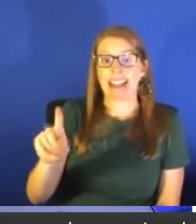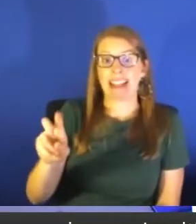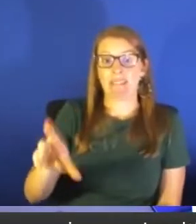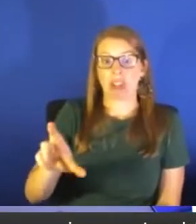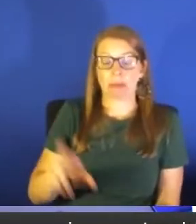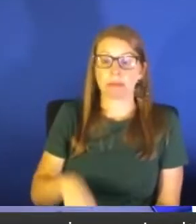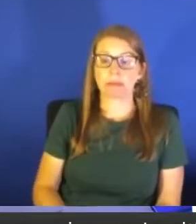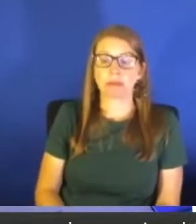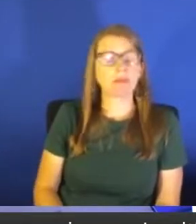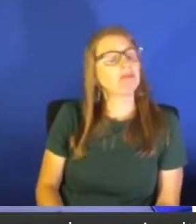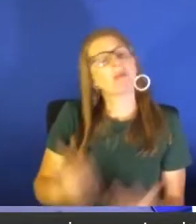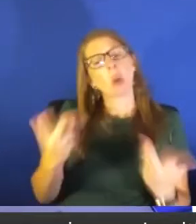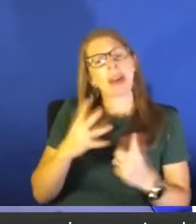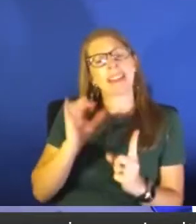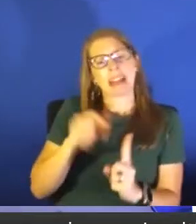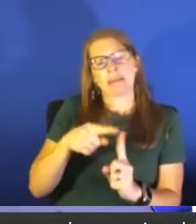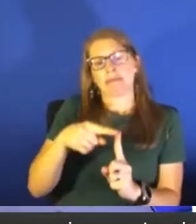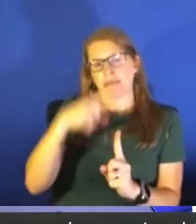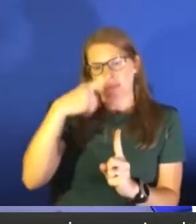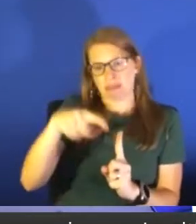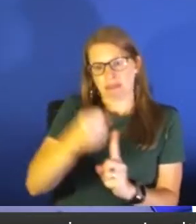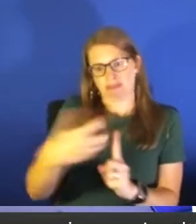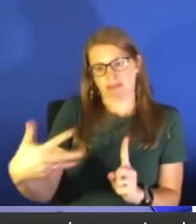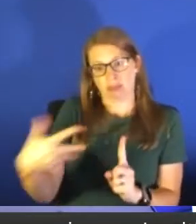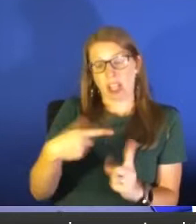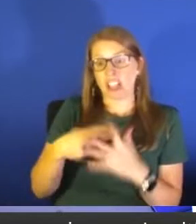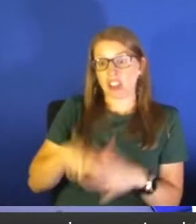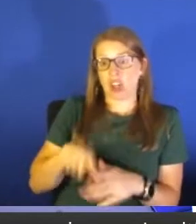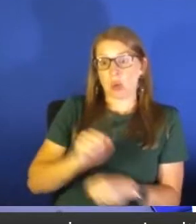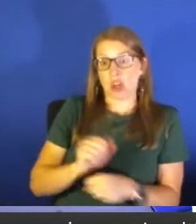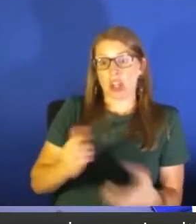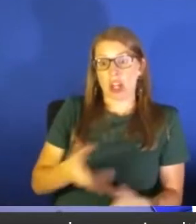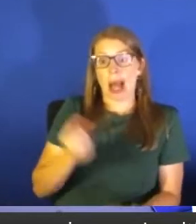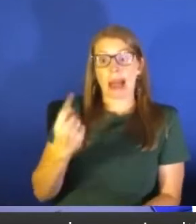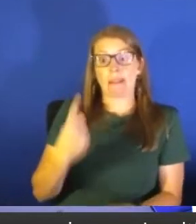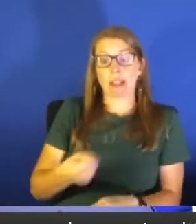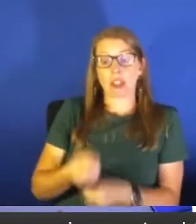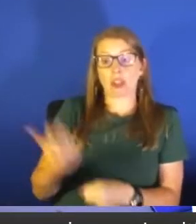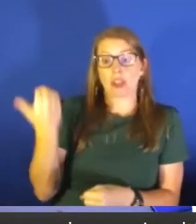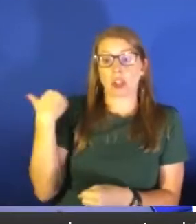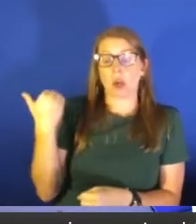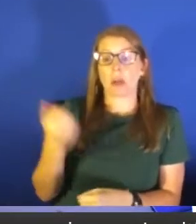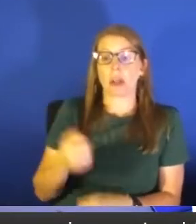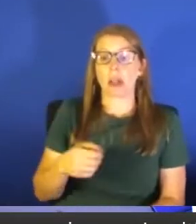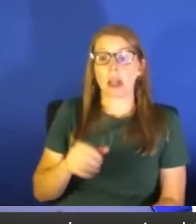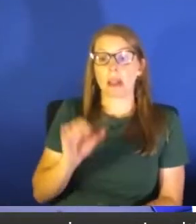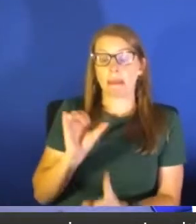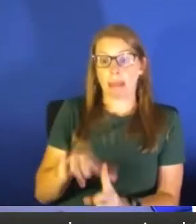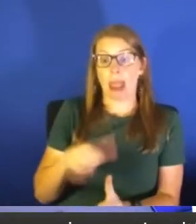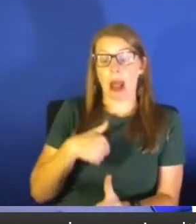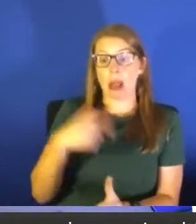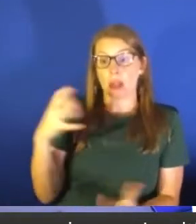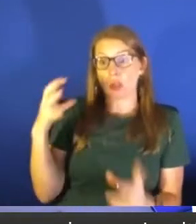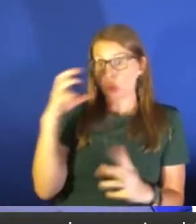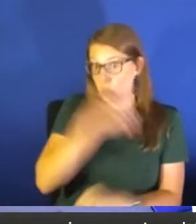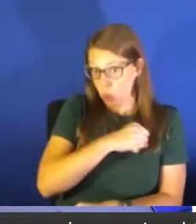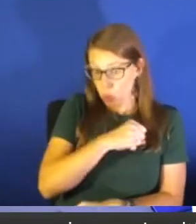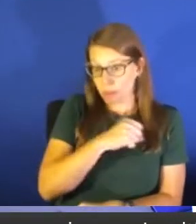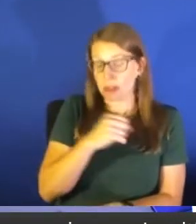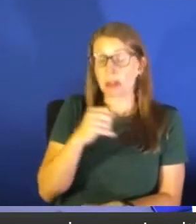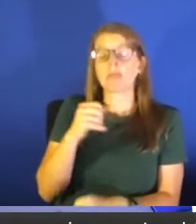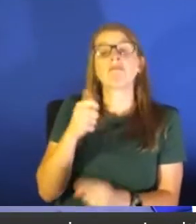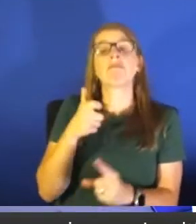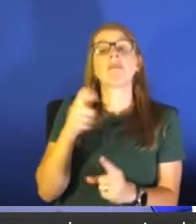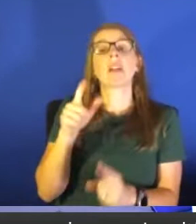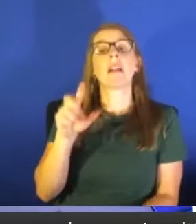fatty liver is, because I know when I first started working here 11 years ago, if you can believe it, that I assumed that in order to have a